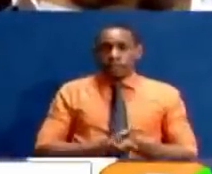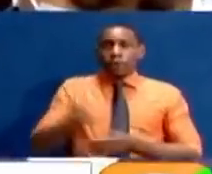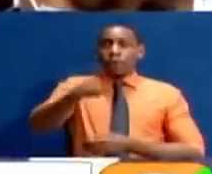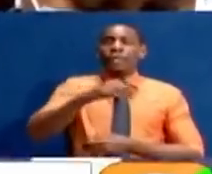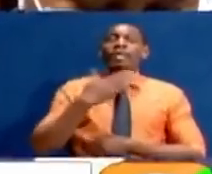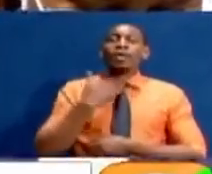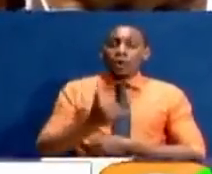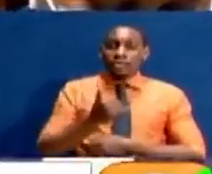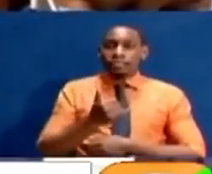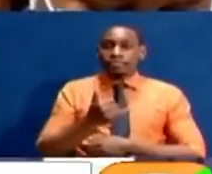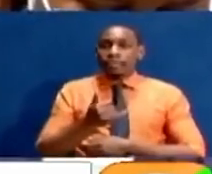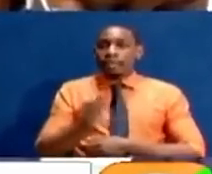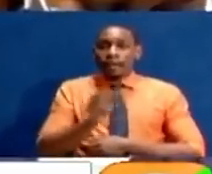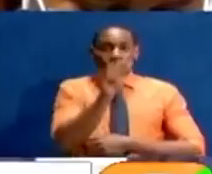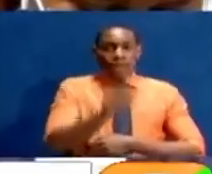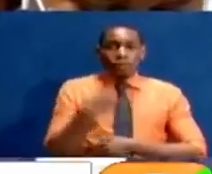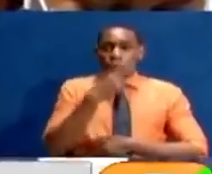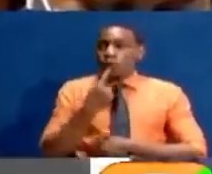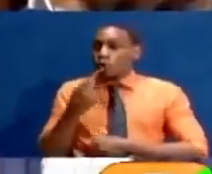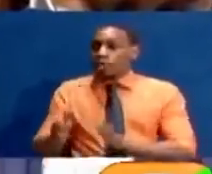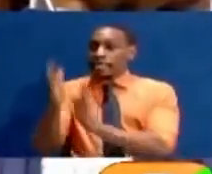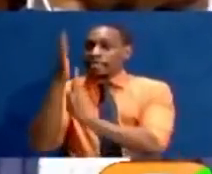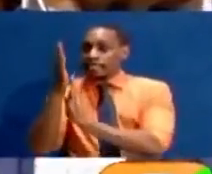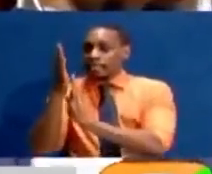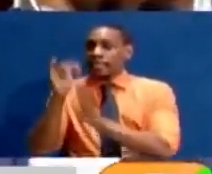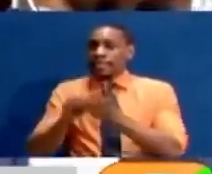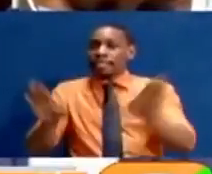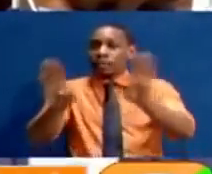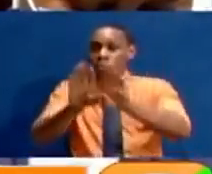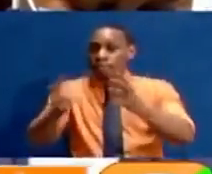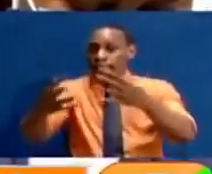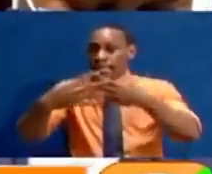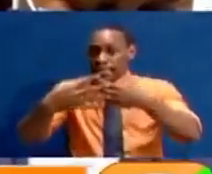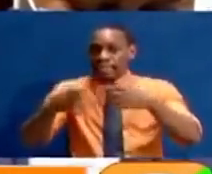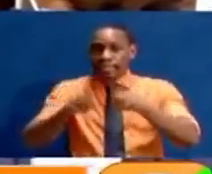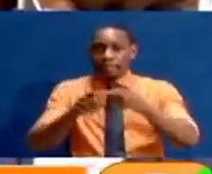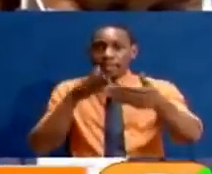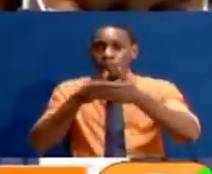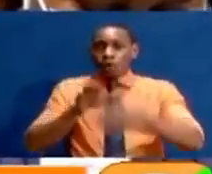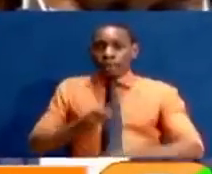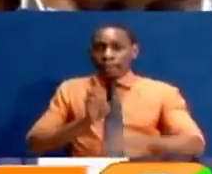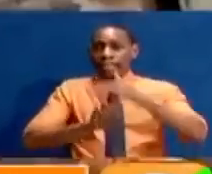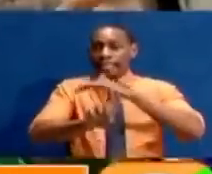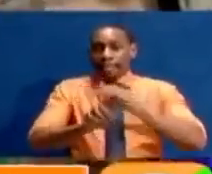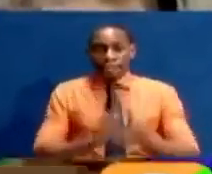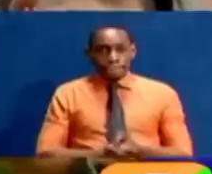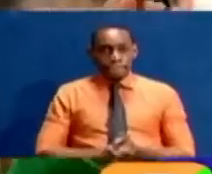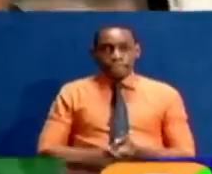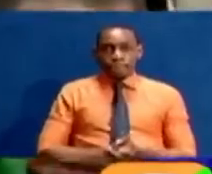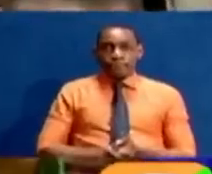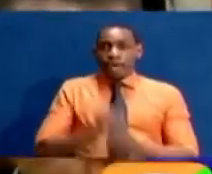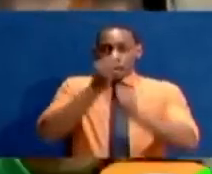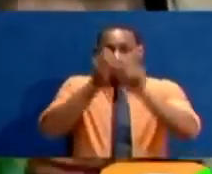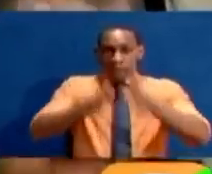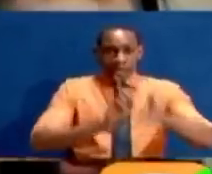We want to go for who gave askaris at the gate instructions to close the gate and prevent mothers from entering. The